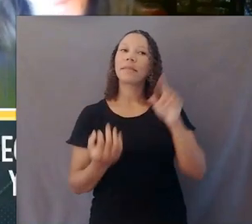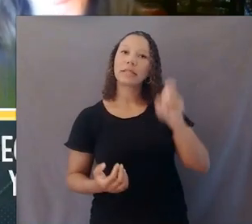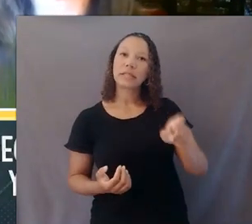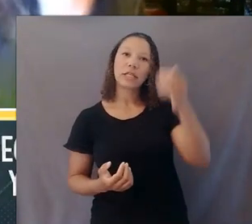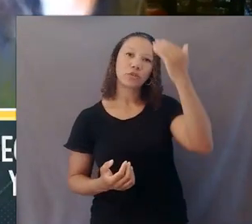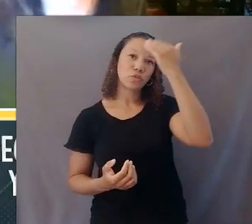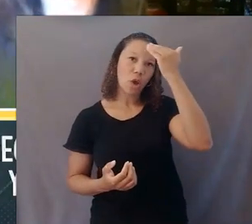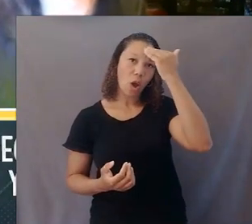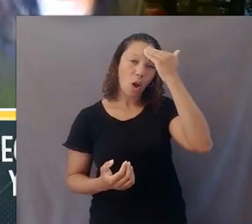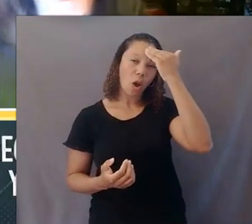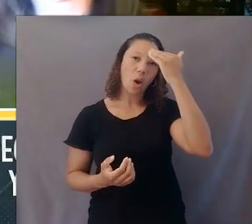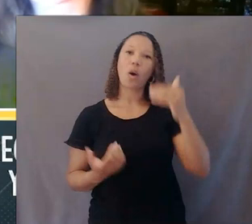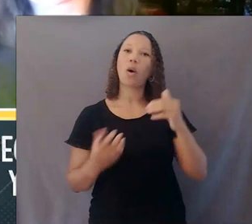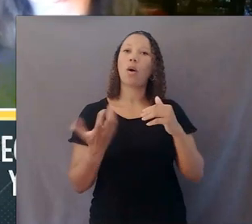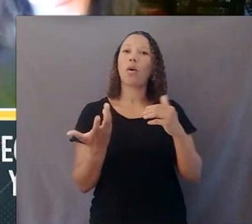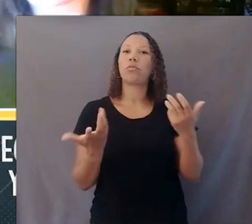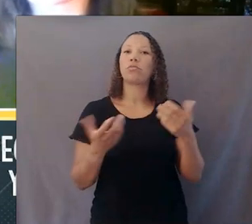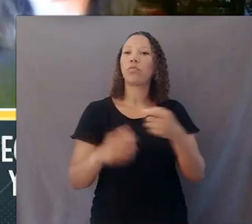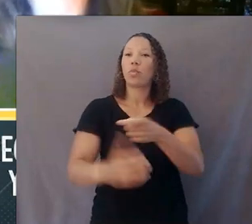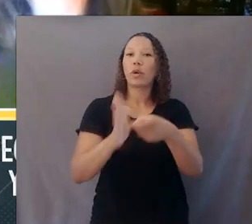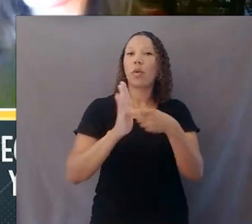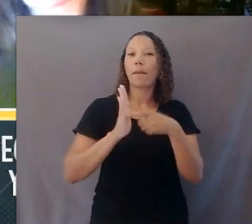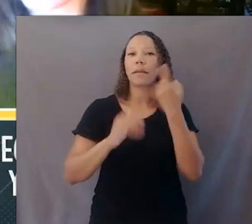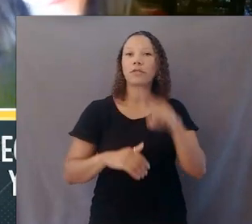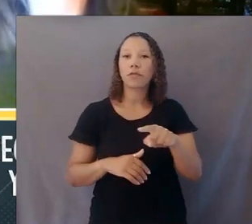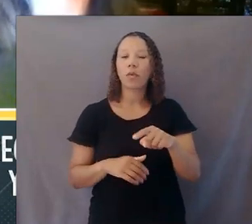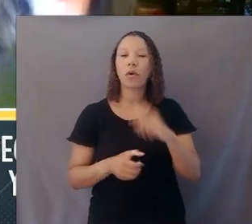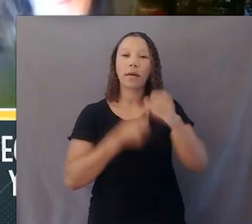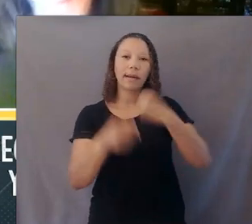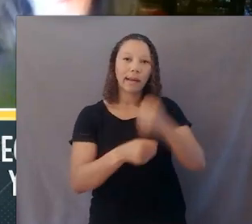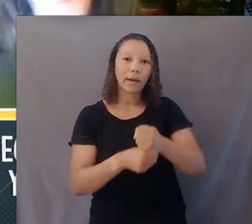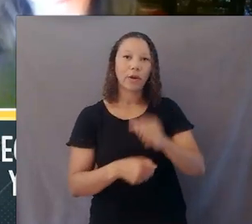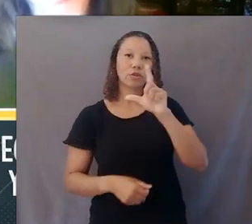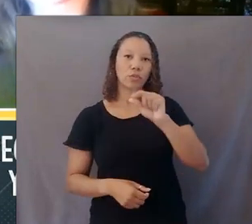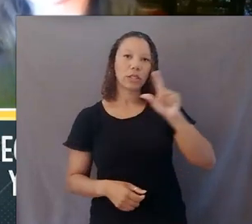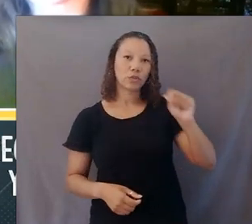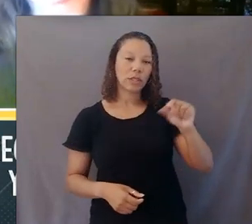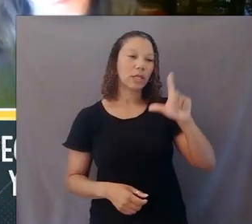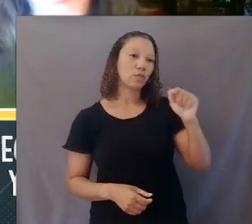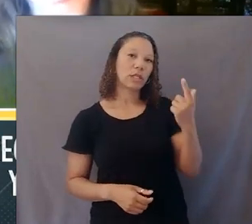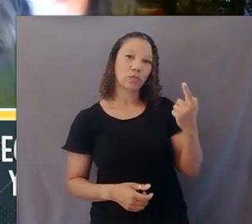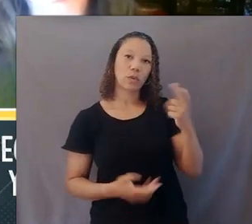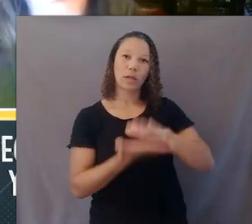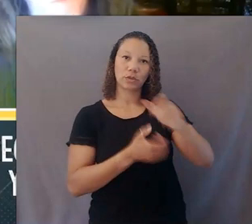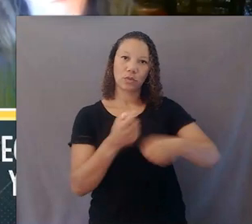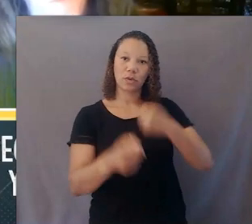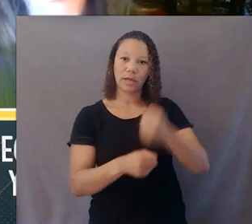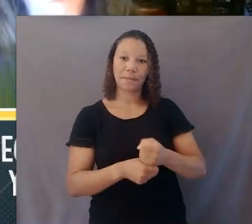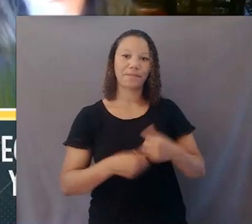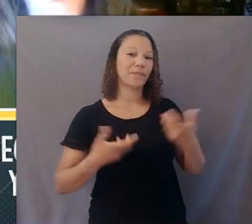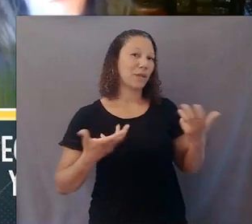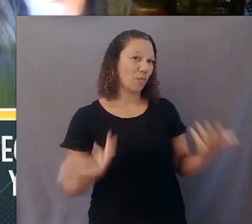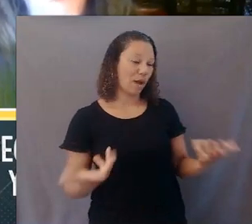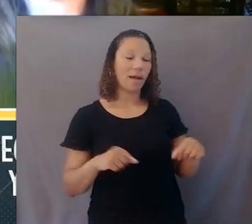in regards to immunizations for the 2021 school year? Well, the